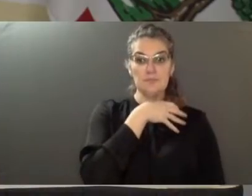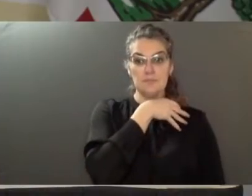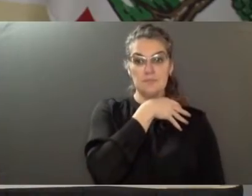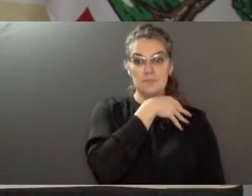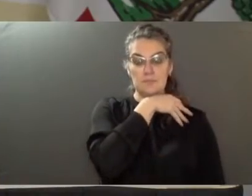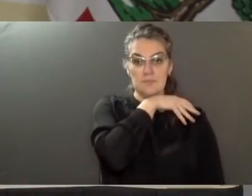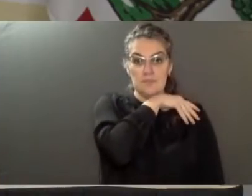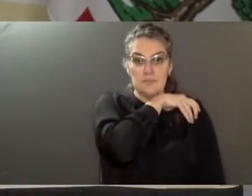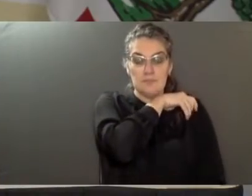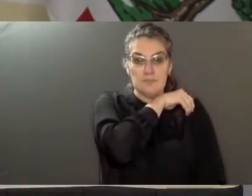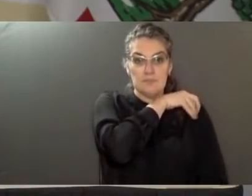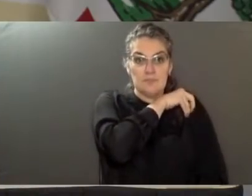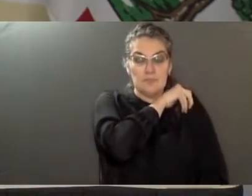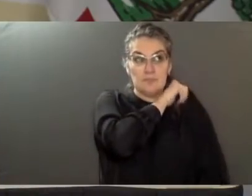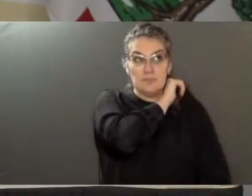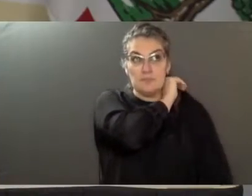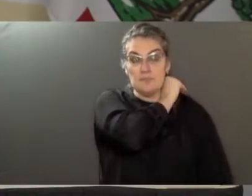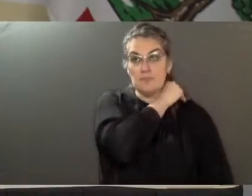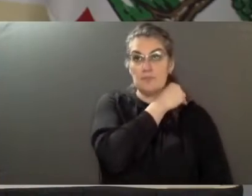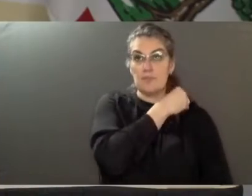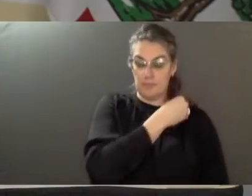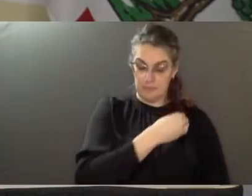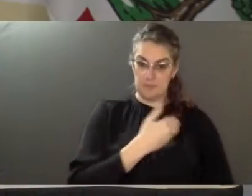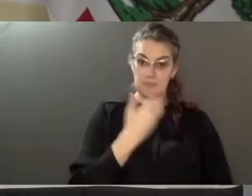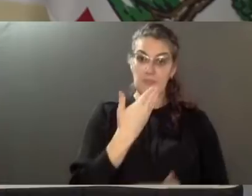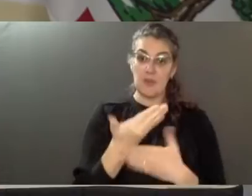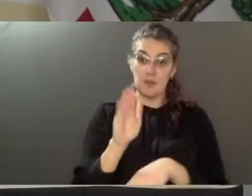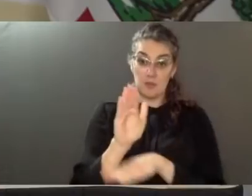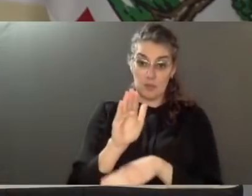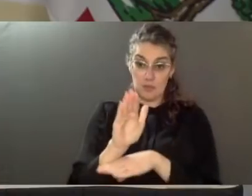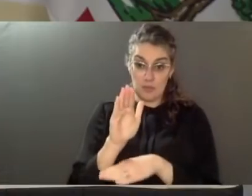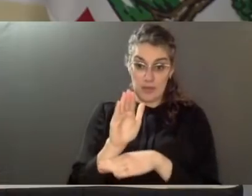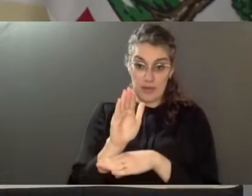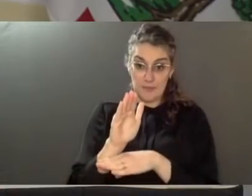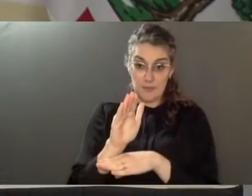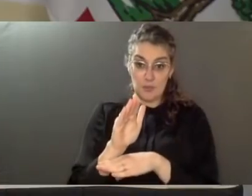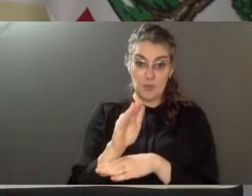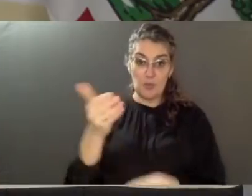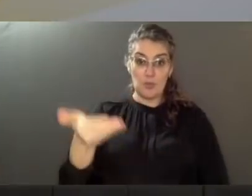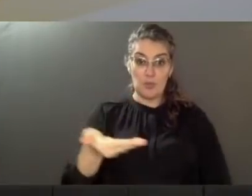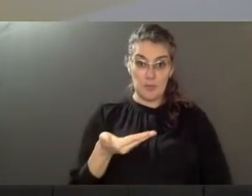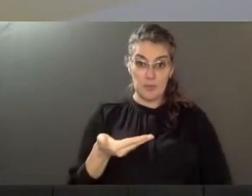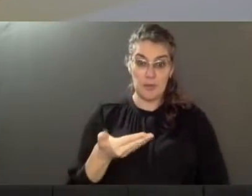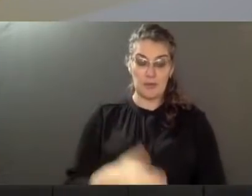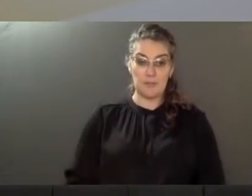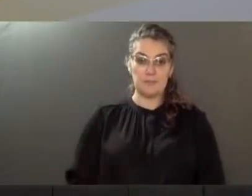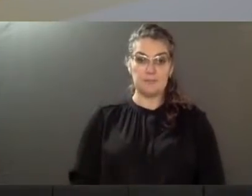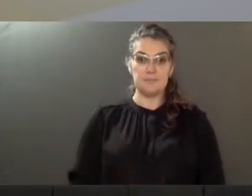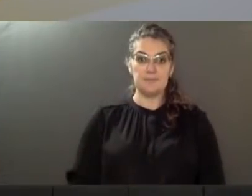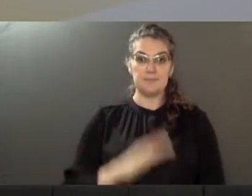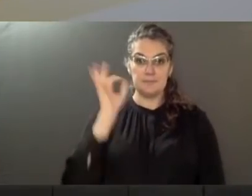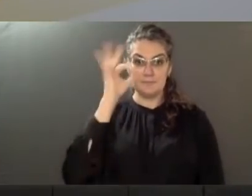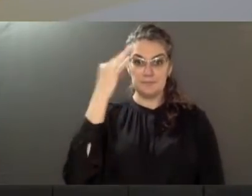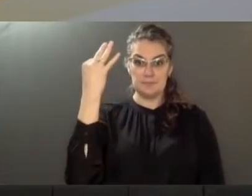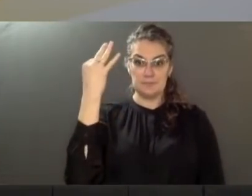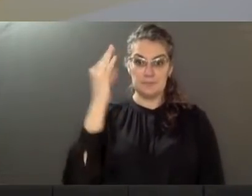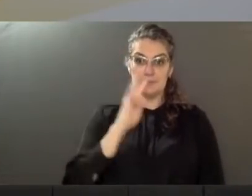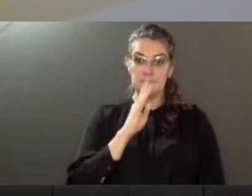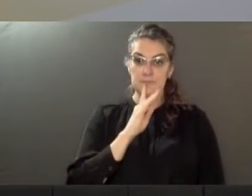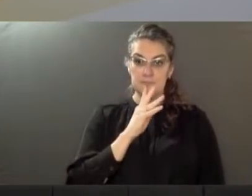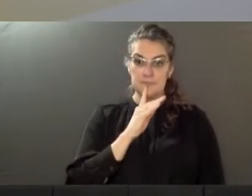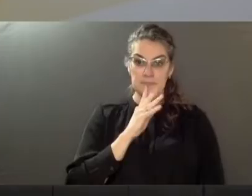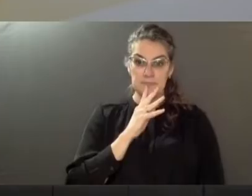Good afternoon to you all. Bonjour, Dr. Morrison. Ma question, c'est une question en français. Est-ce que vous pouvez, s'il vous